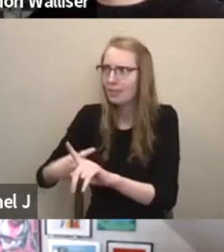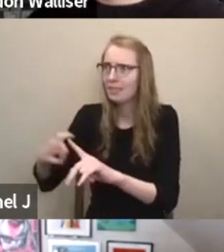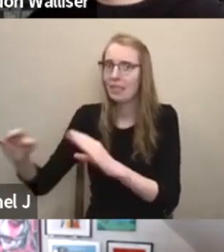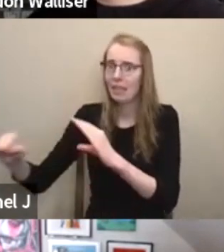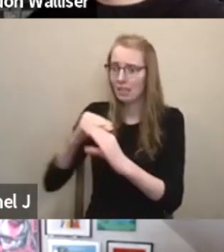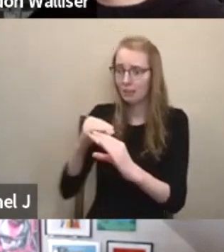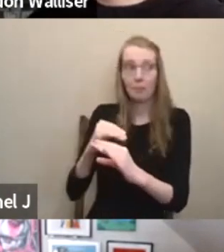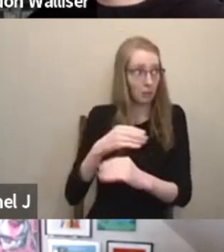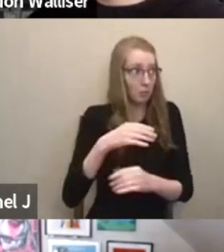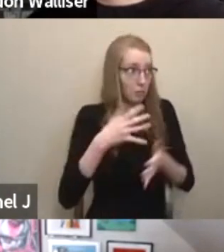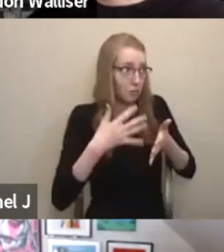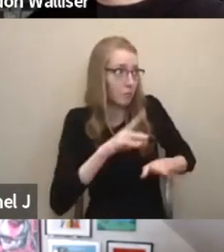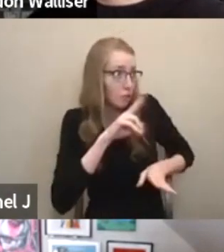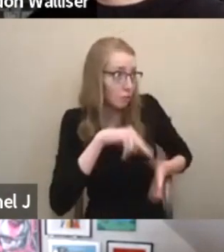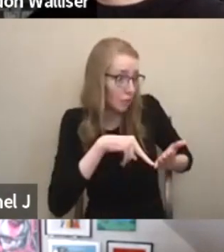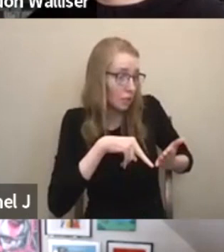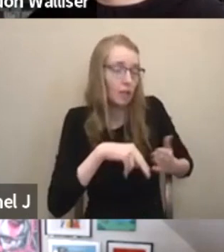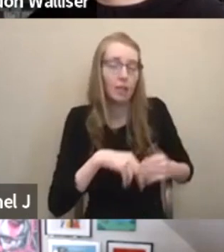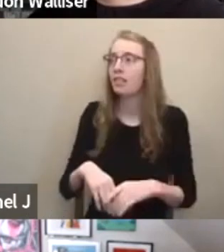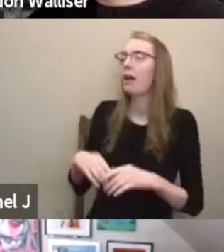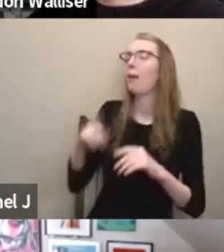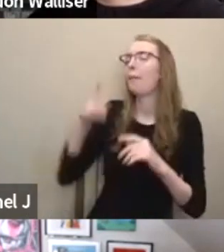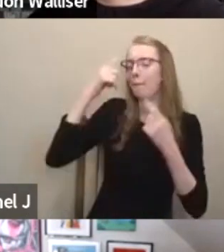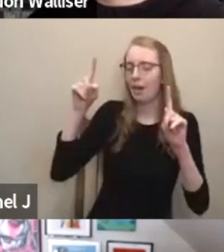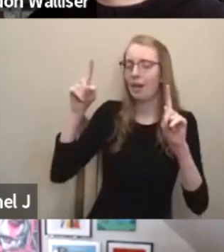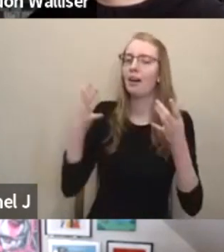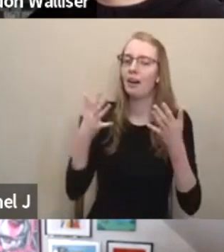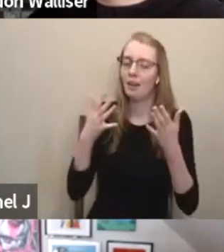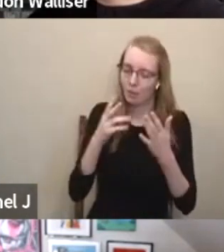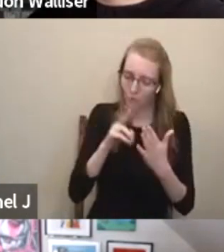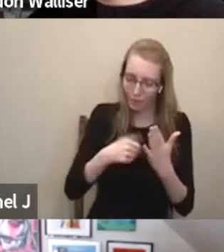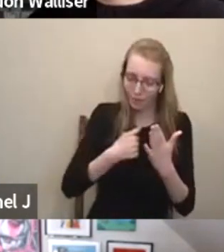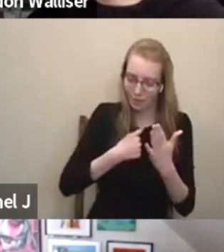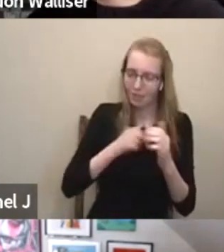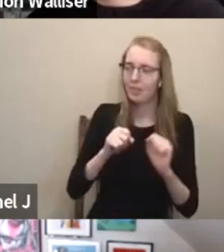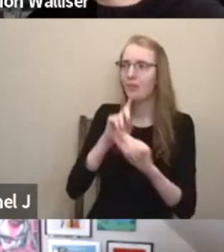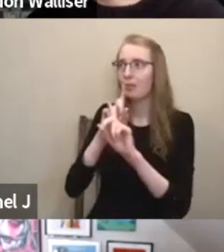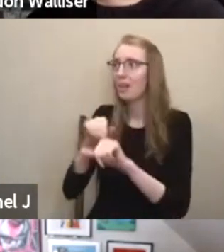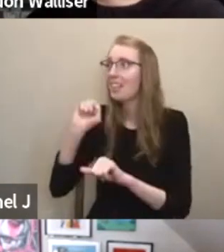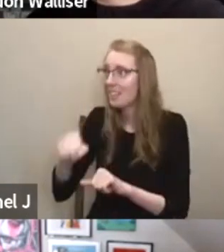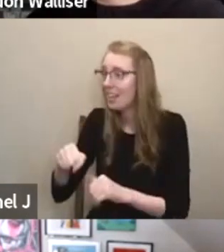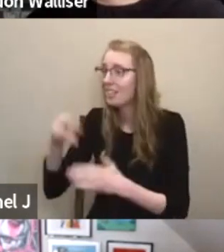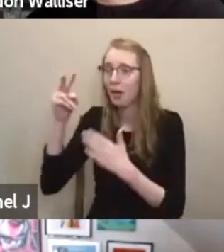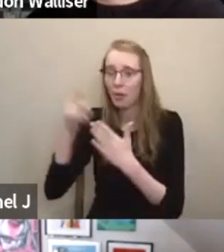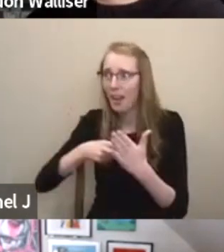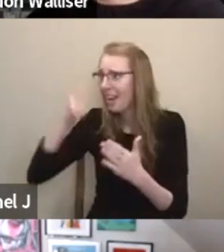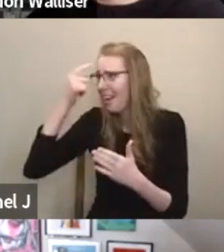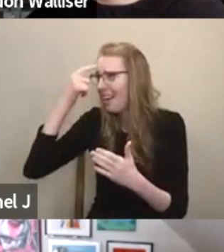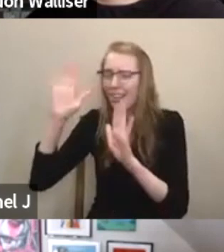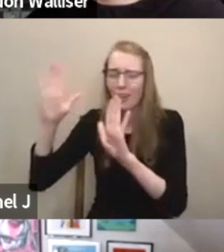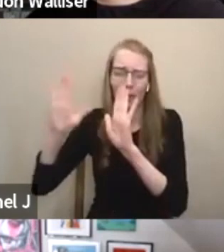and was able to respond to them and say, I read it. I love it. I think it's great. it is totally the kind of thing I would